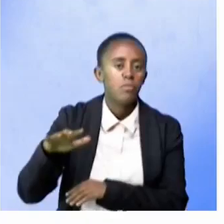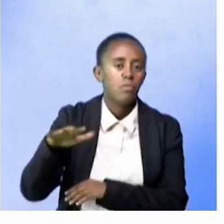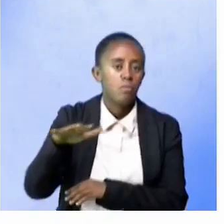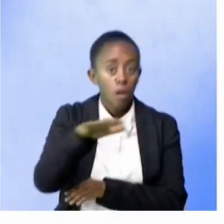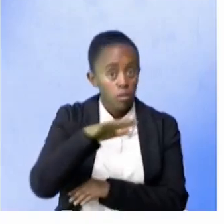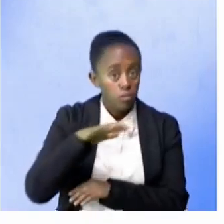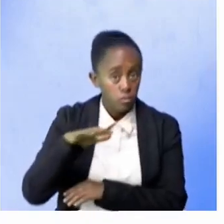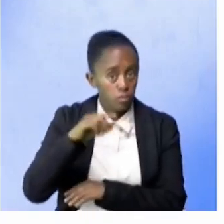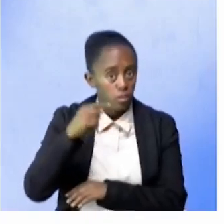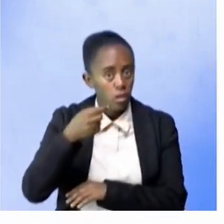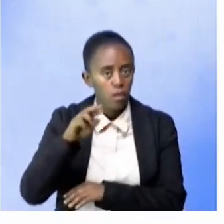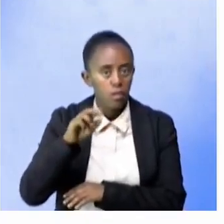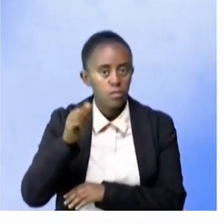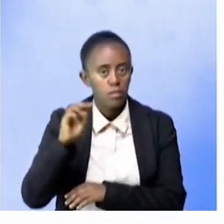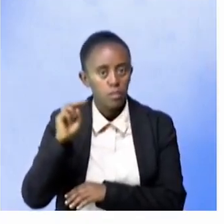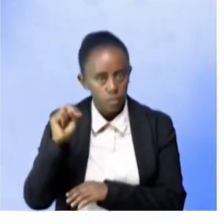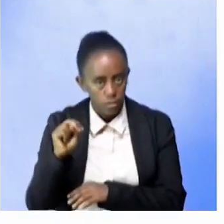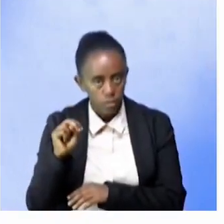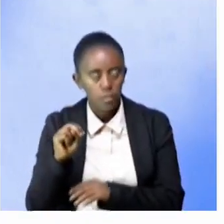in